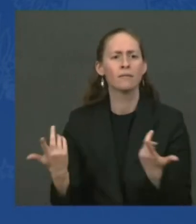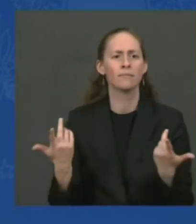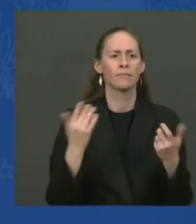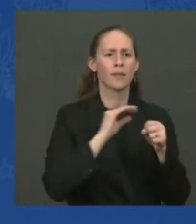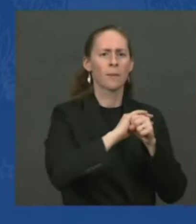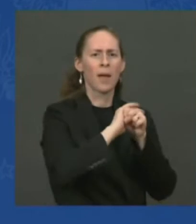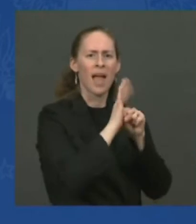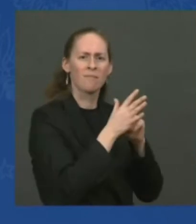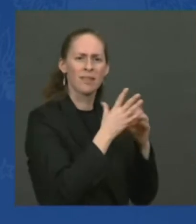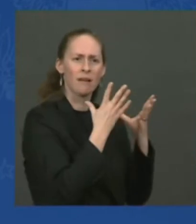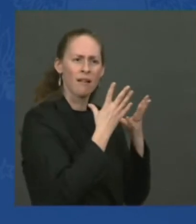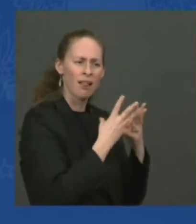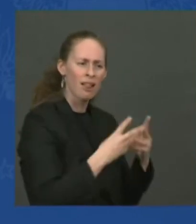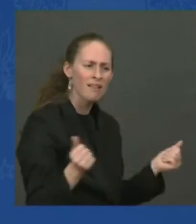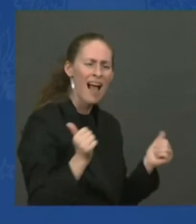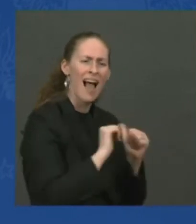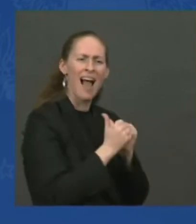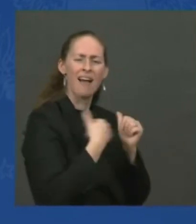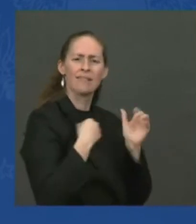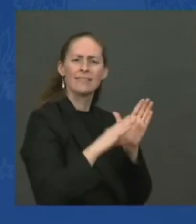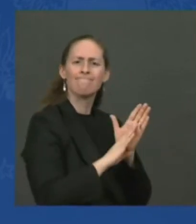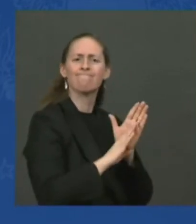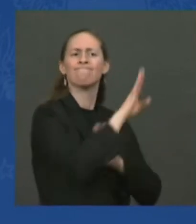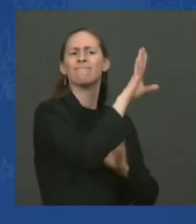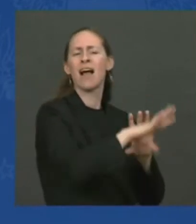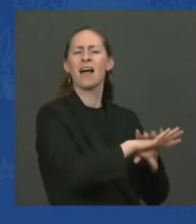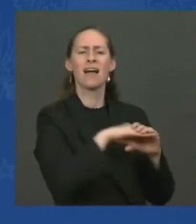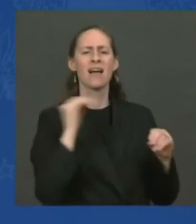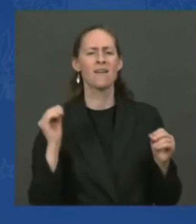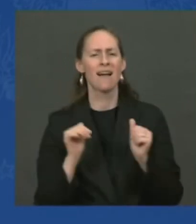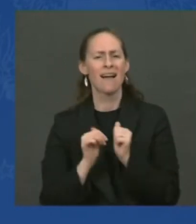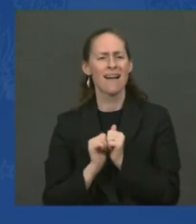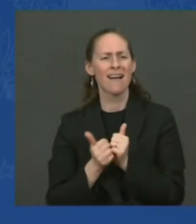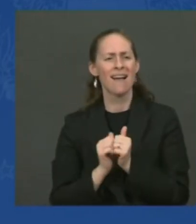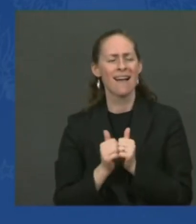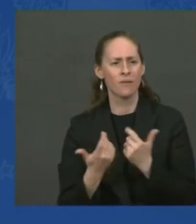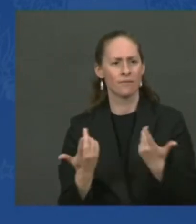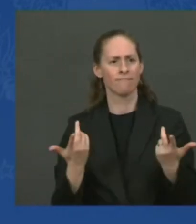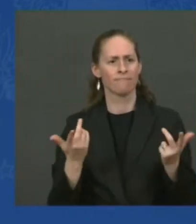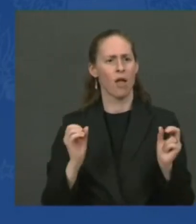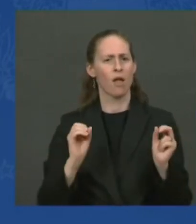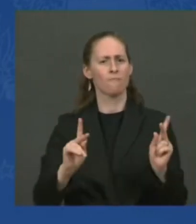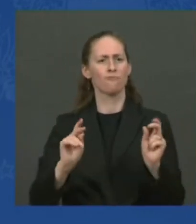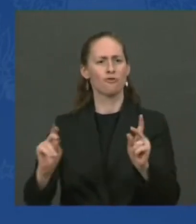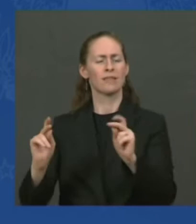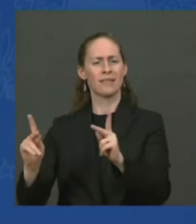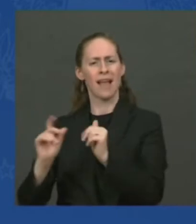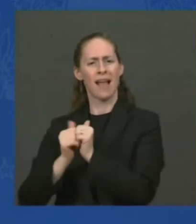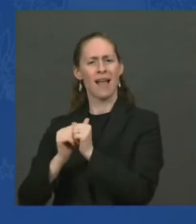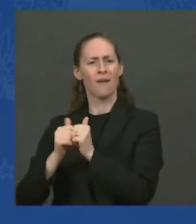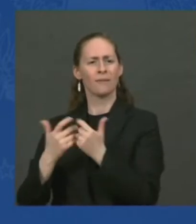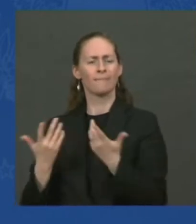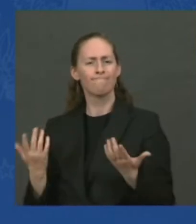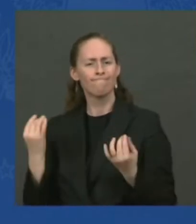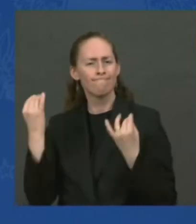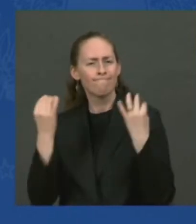breathing room, but with real fighting chance to get ahead? When we ran for president,